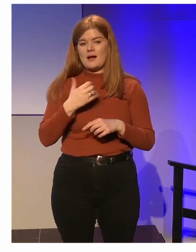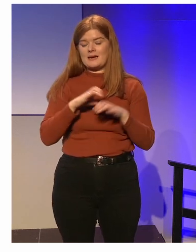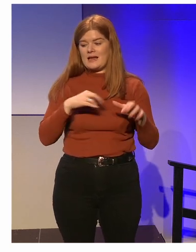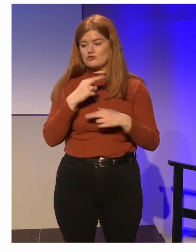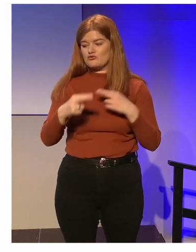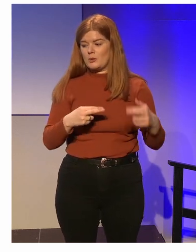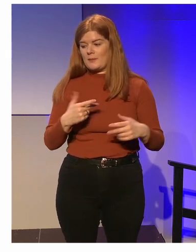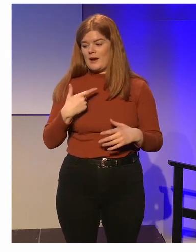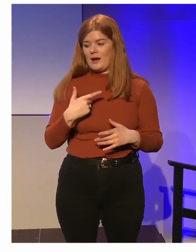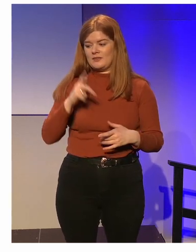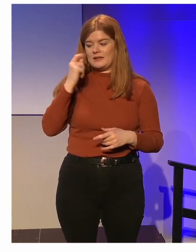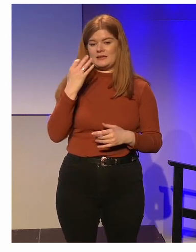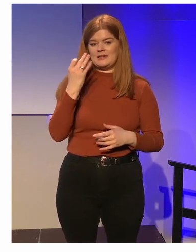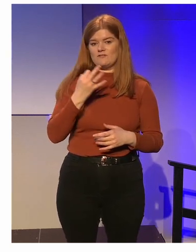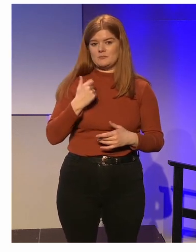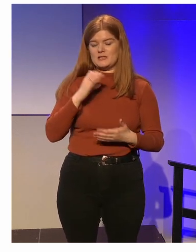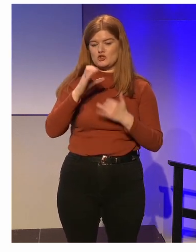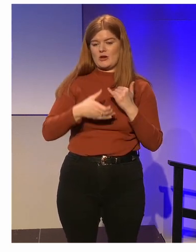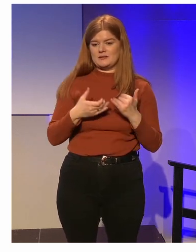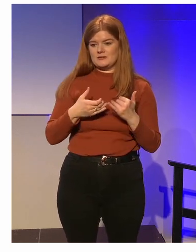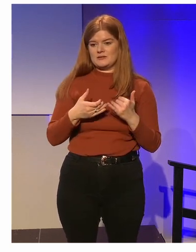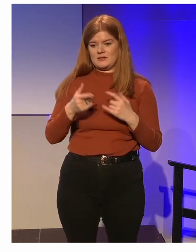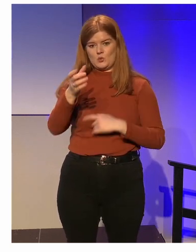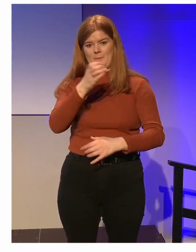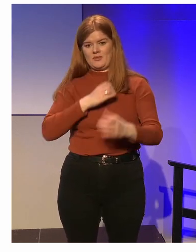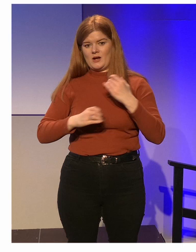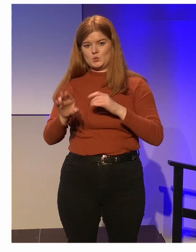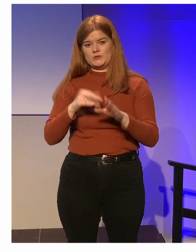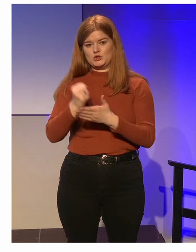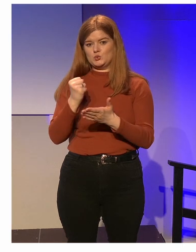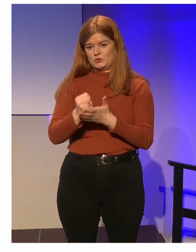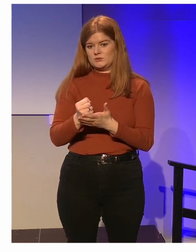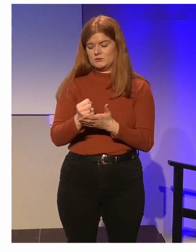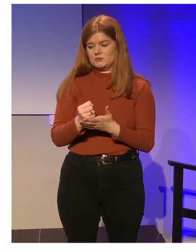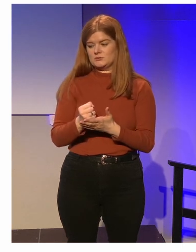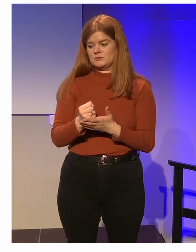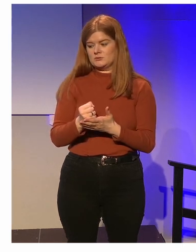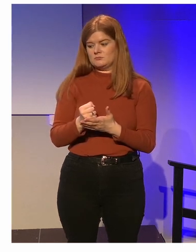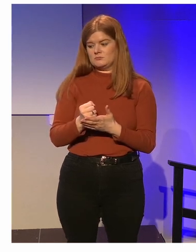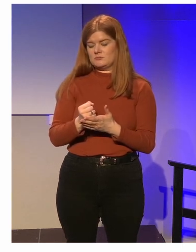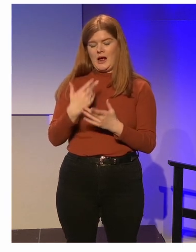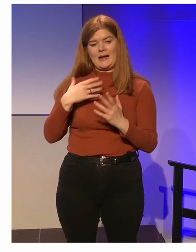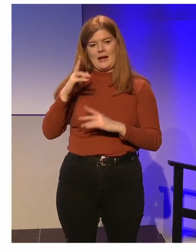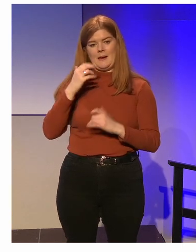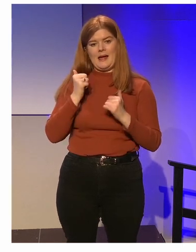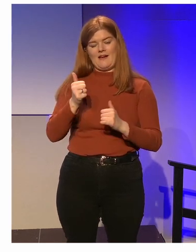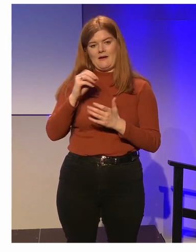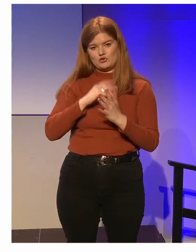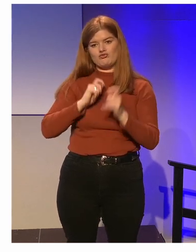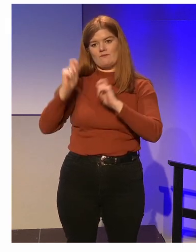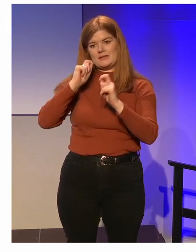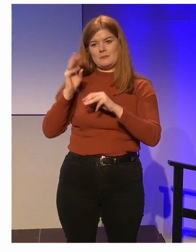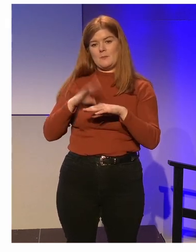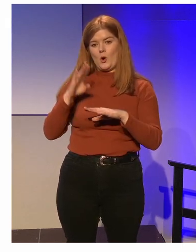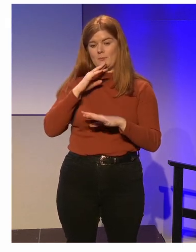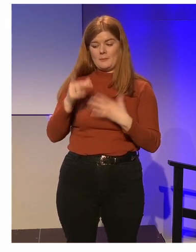that it gives me the chance to put myself in the shoes of all students. I think I have to reflect more on what I